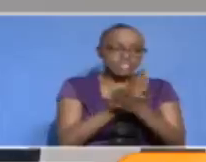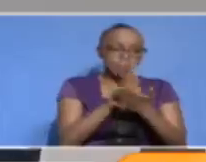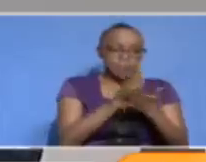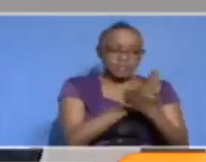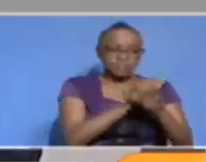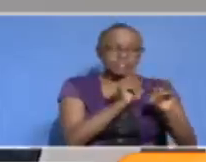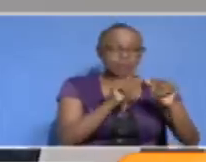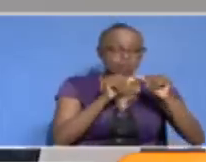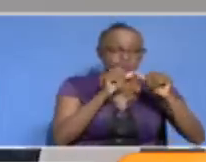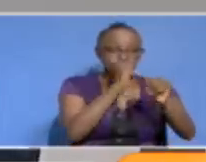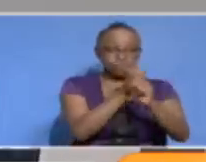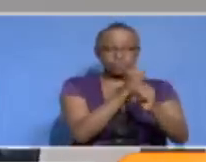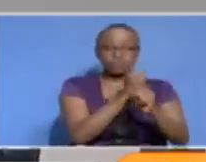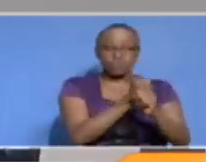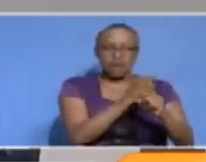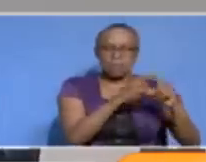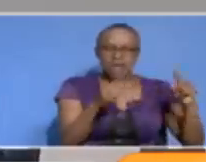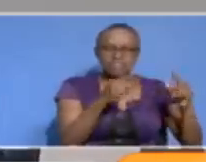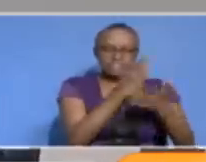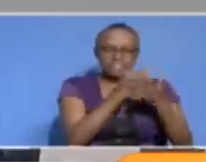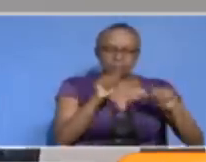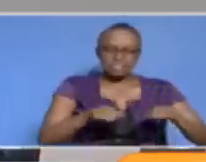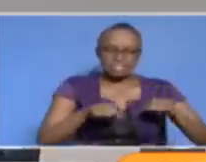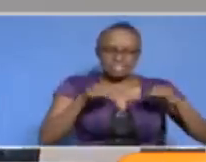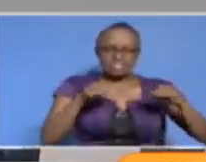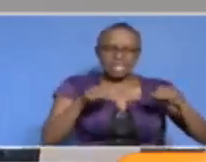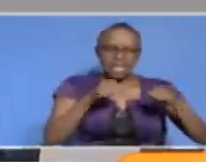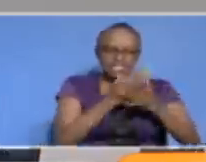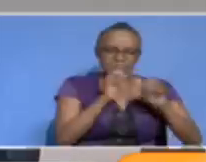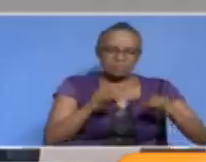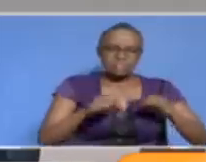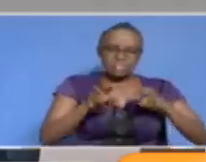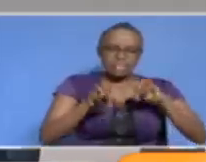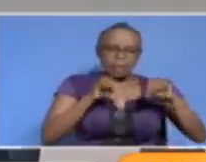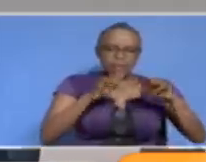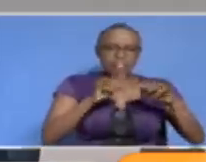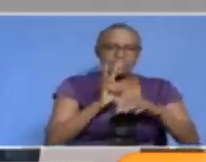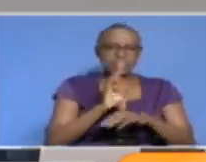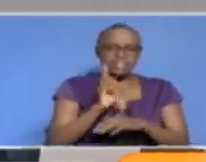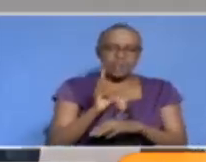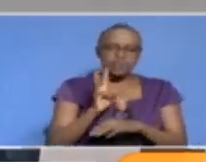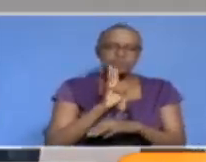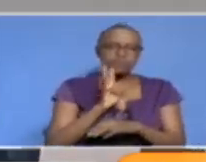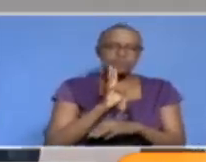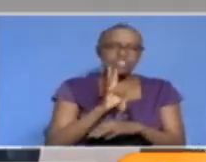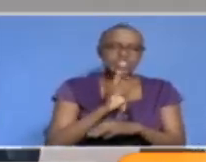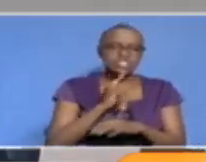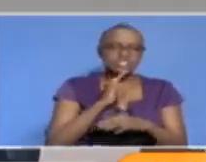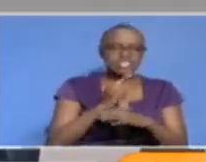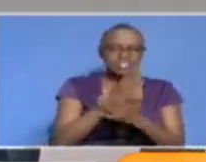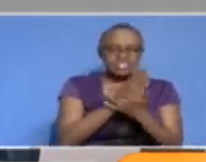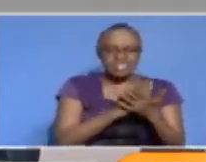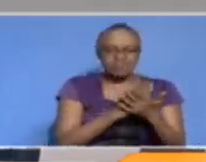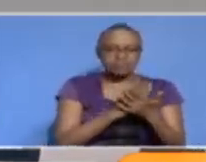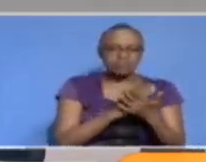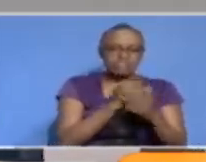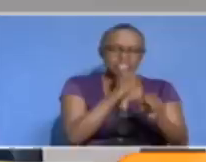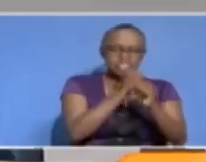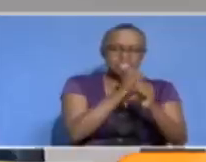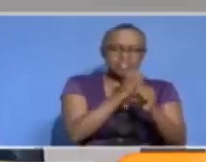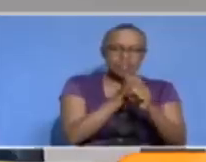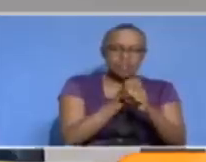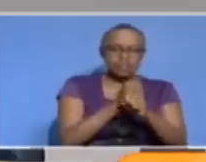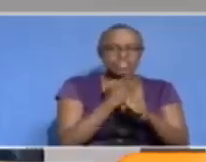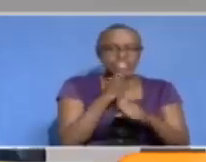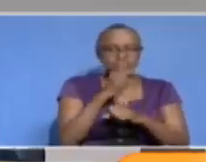and I still do it. But some senior managers in Nairobi Water incited some union staff. They went and incited, oh,